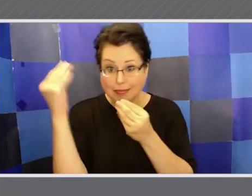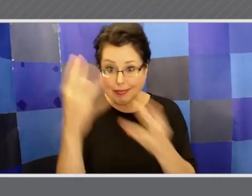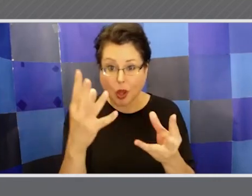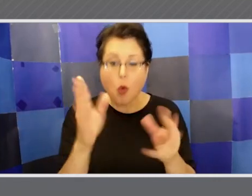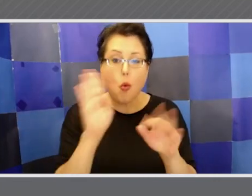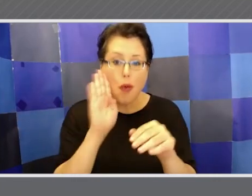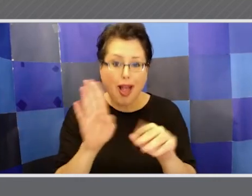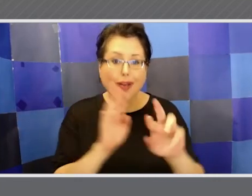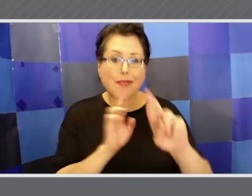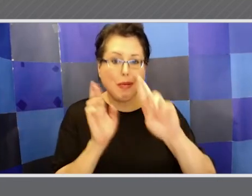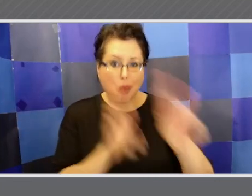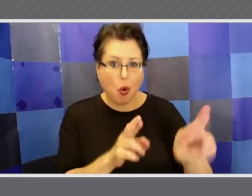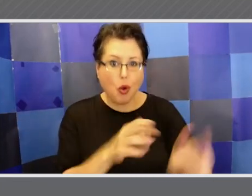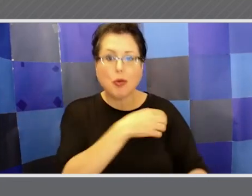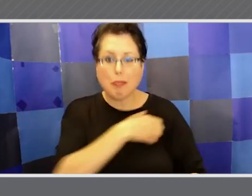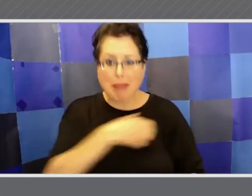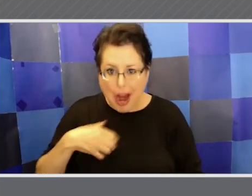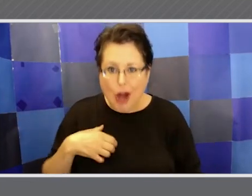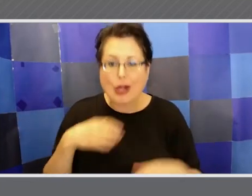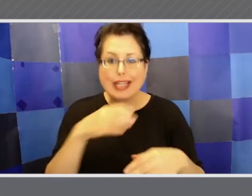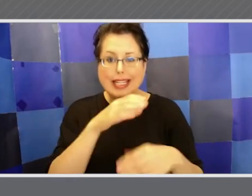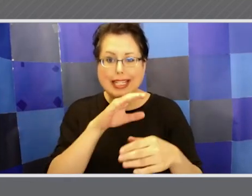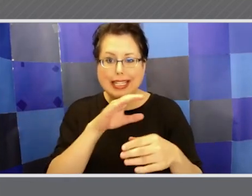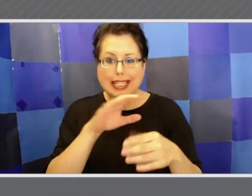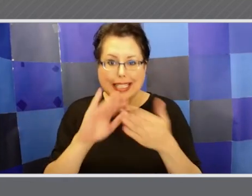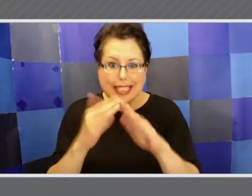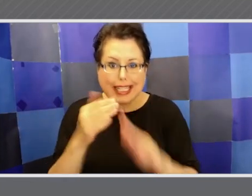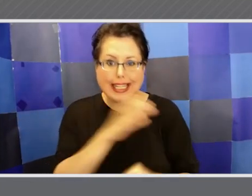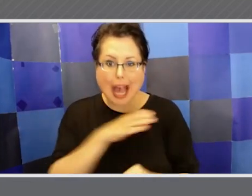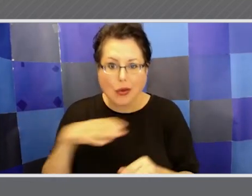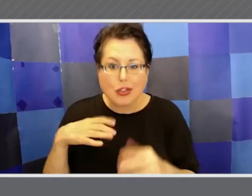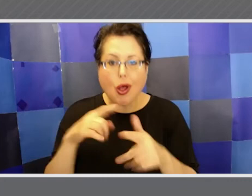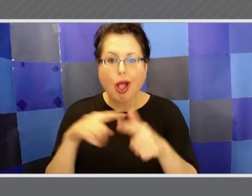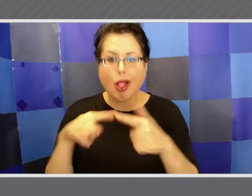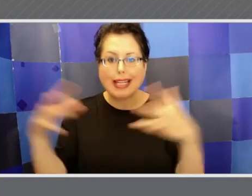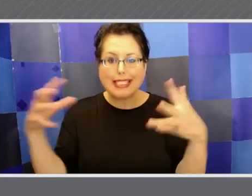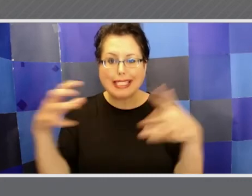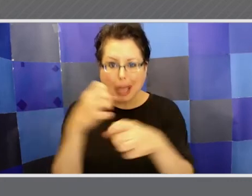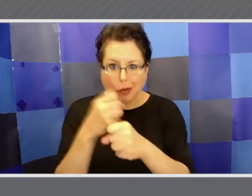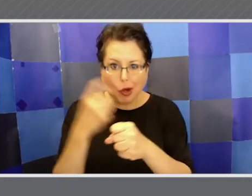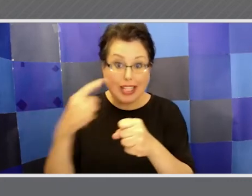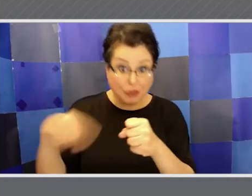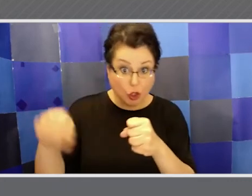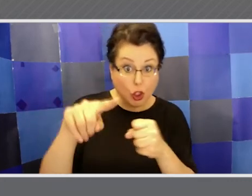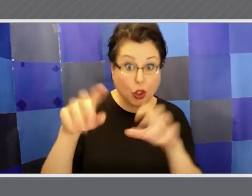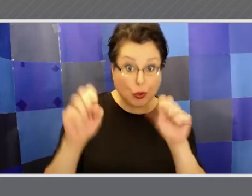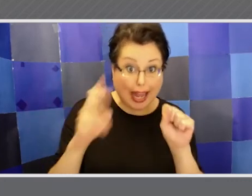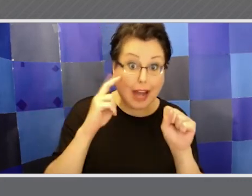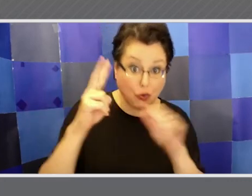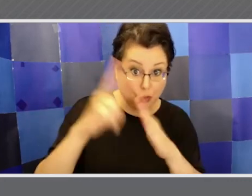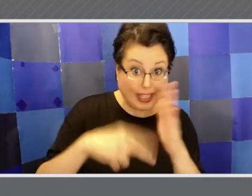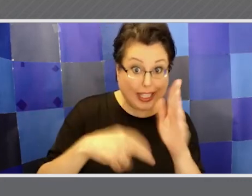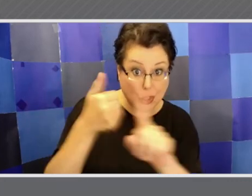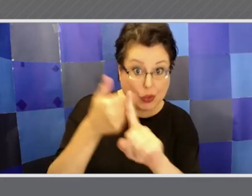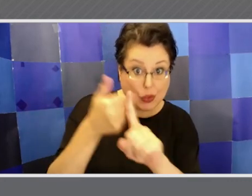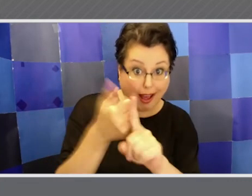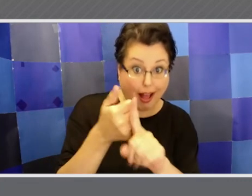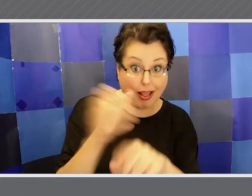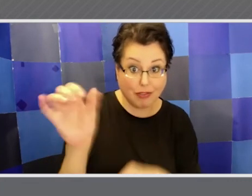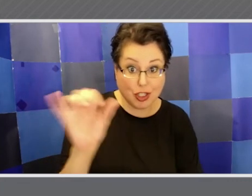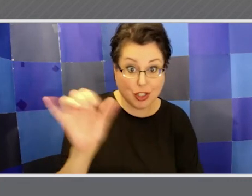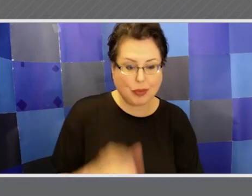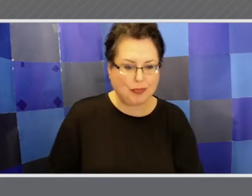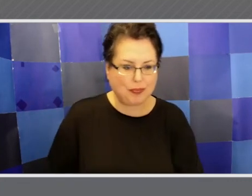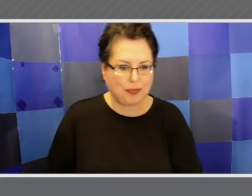office, and city council. It will also be summarized for constituents so that you are able to see it as well. And I'll go into a little bit more detail about a few